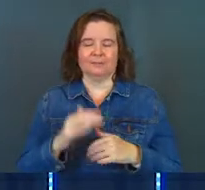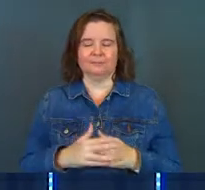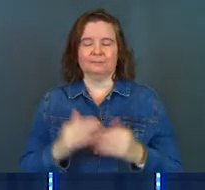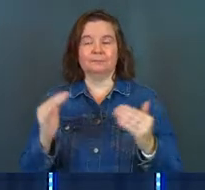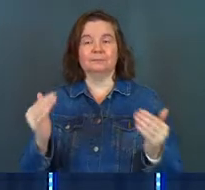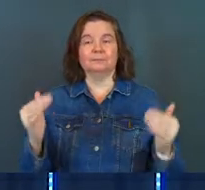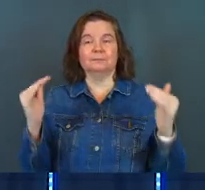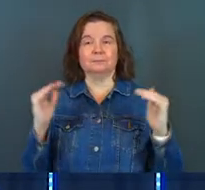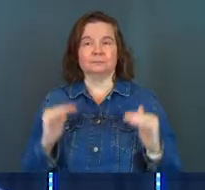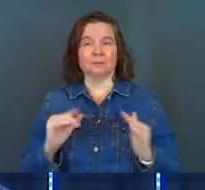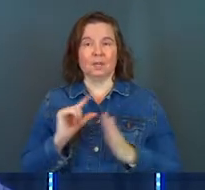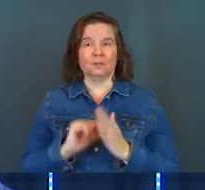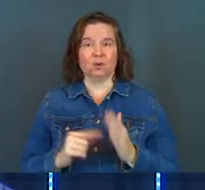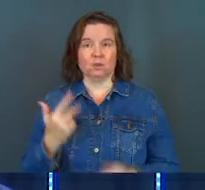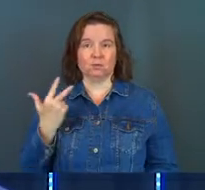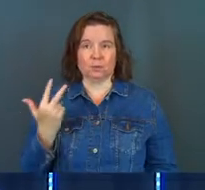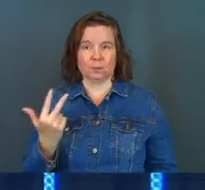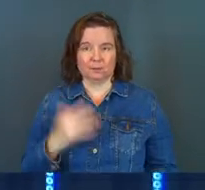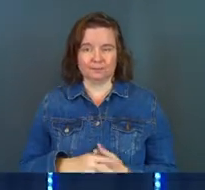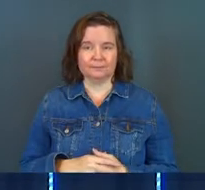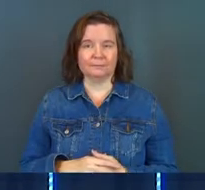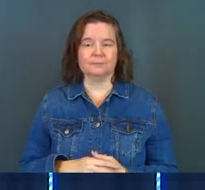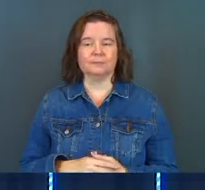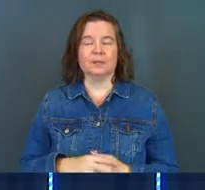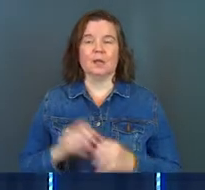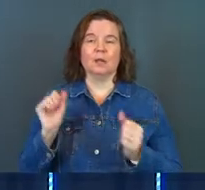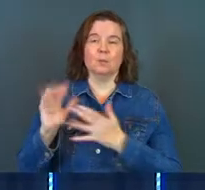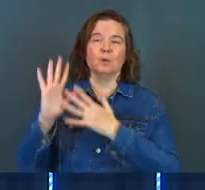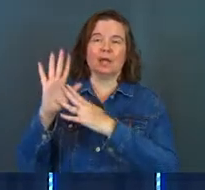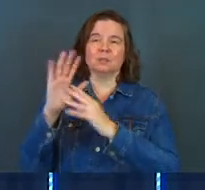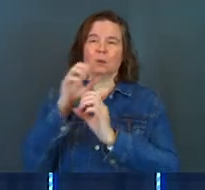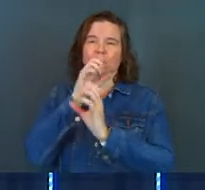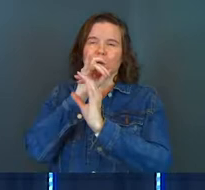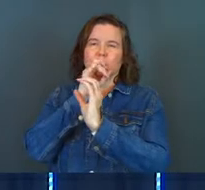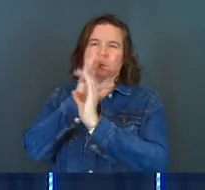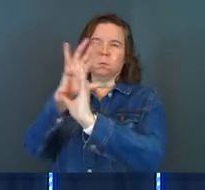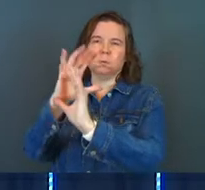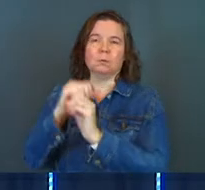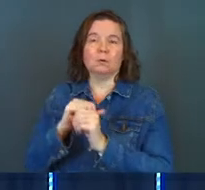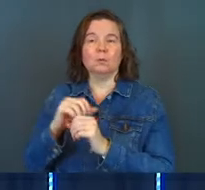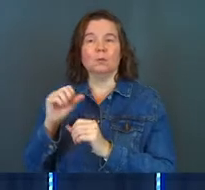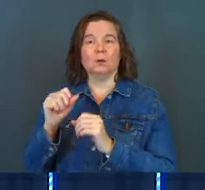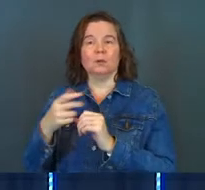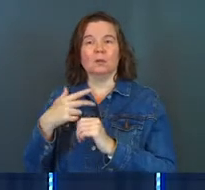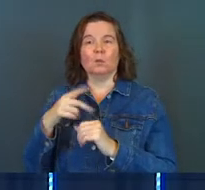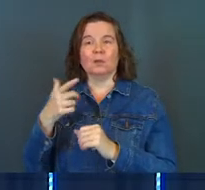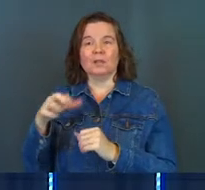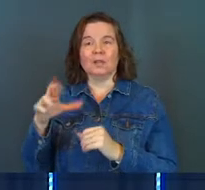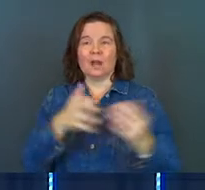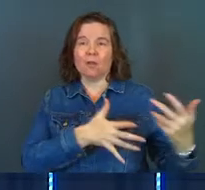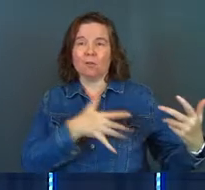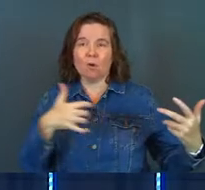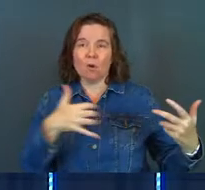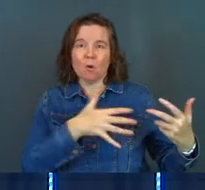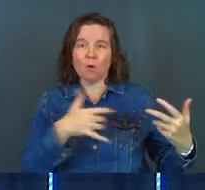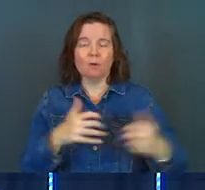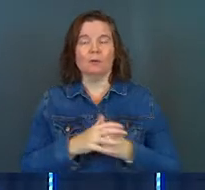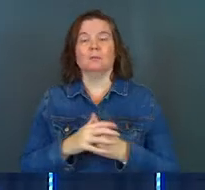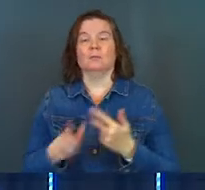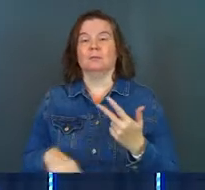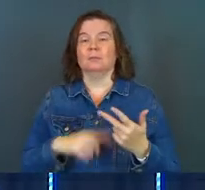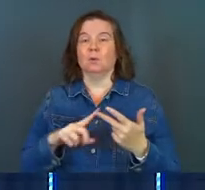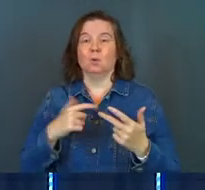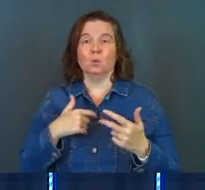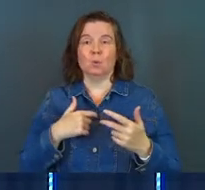3. Praise or halal him with a blast of the ram's horn. Praise him with lyre and the harp. Praise or halal